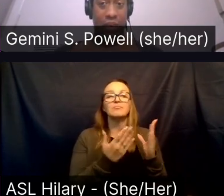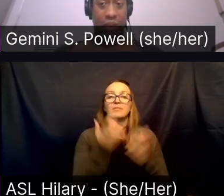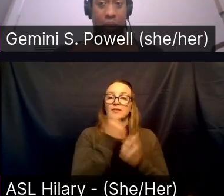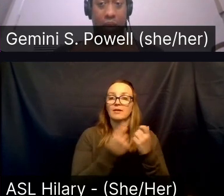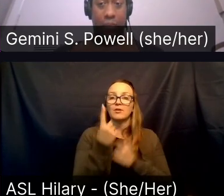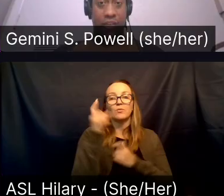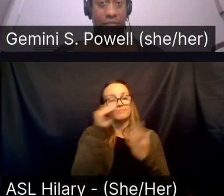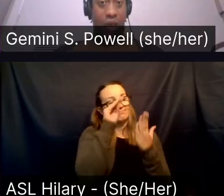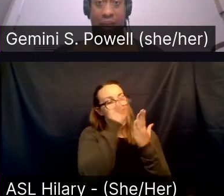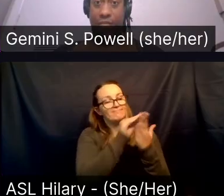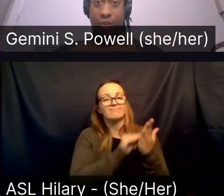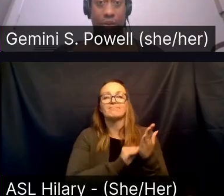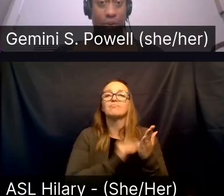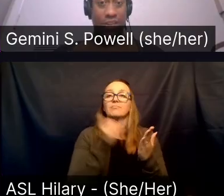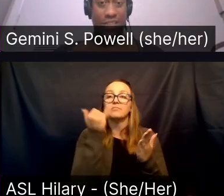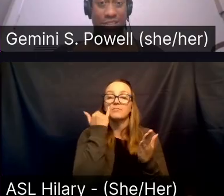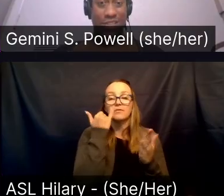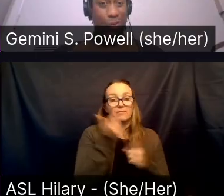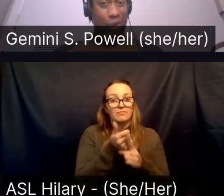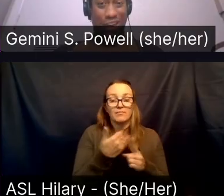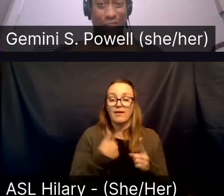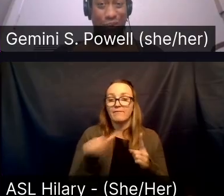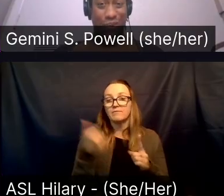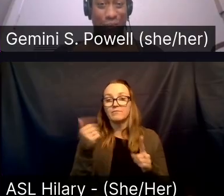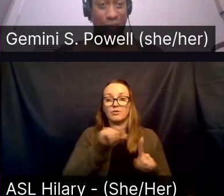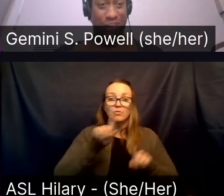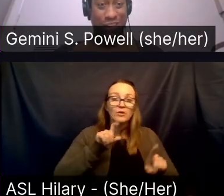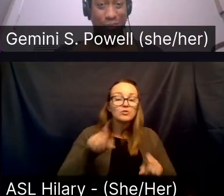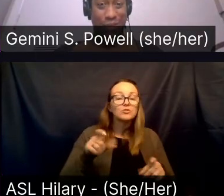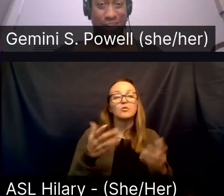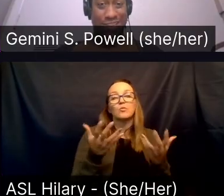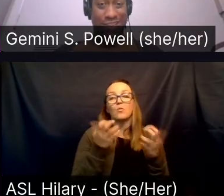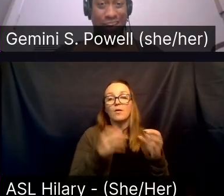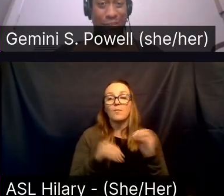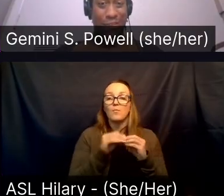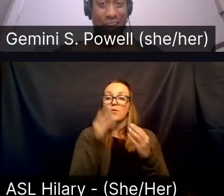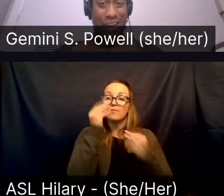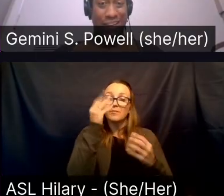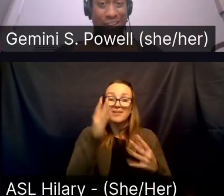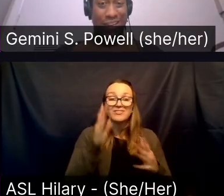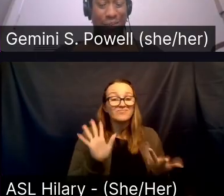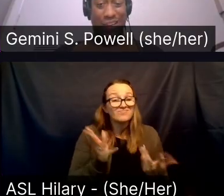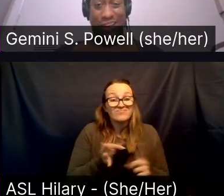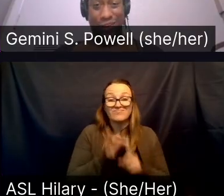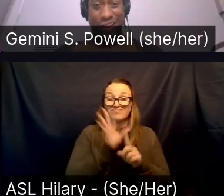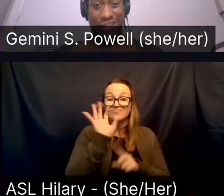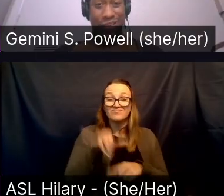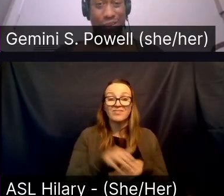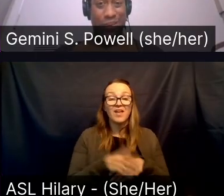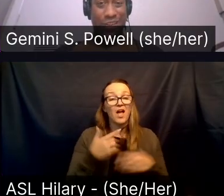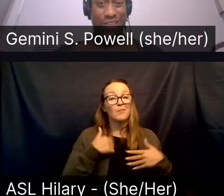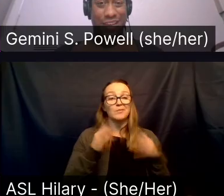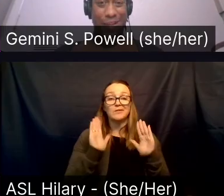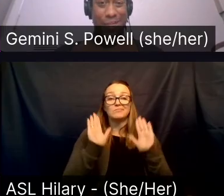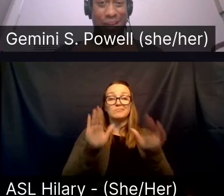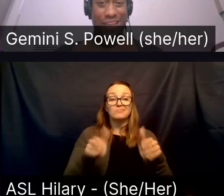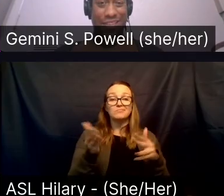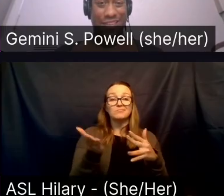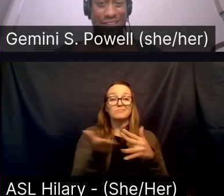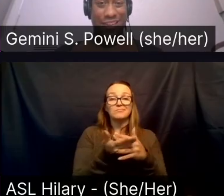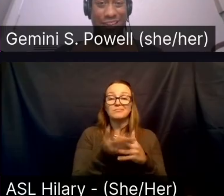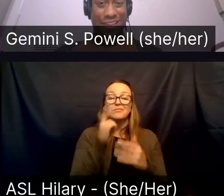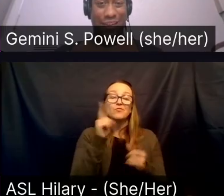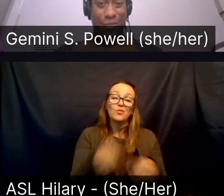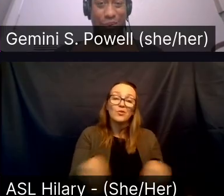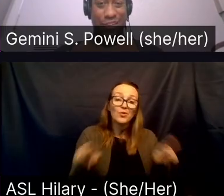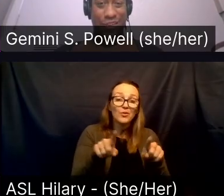down. If y'all have further questions or want any further information. But aside from that, I'm going to give you guys a little bit of your time back